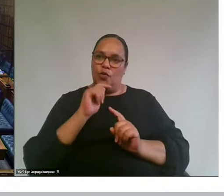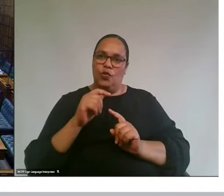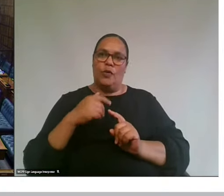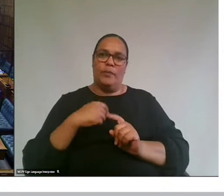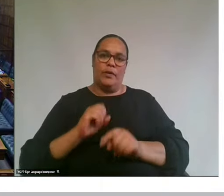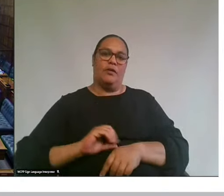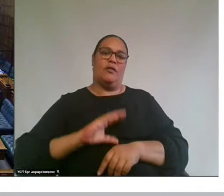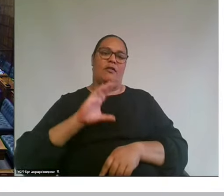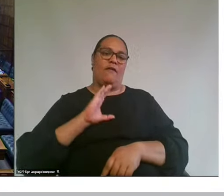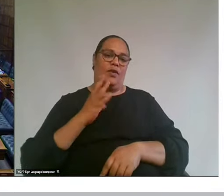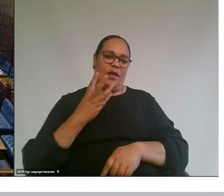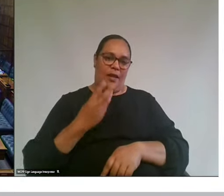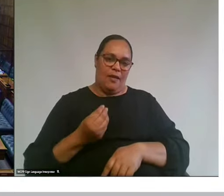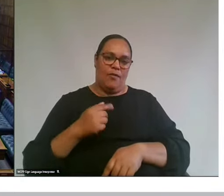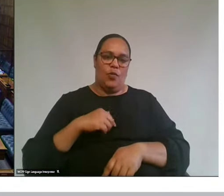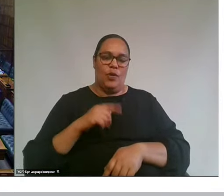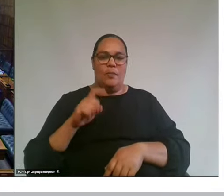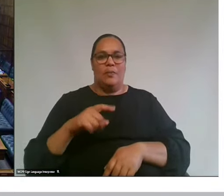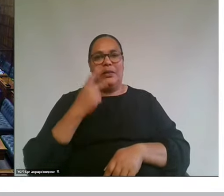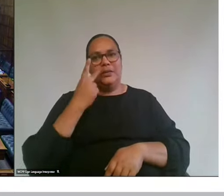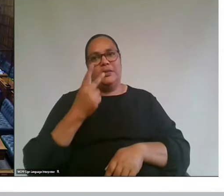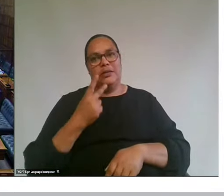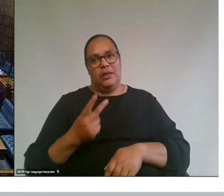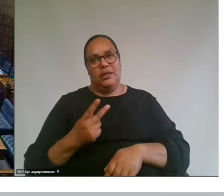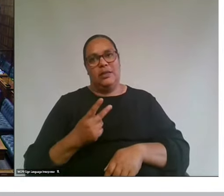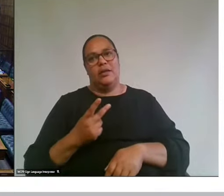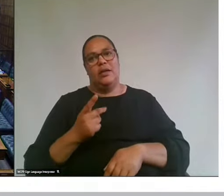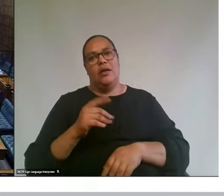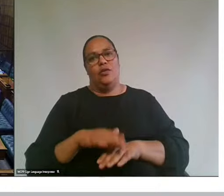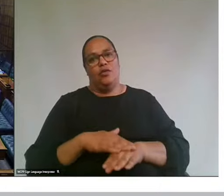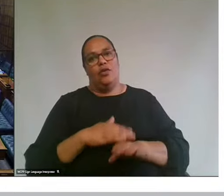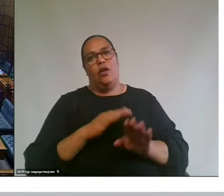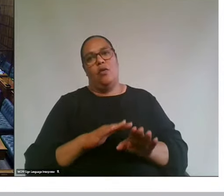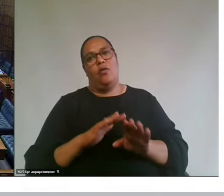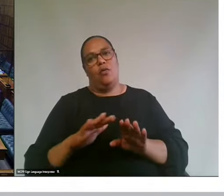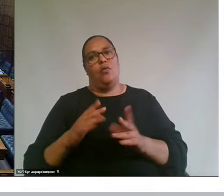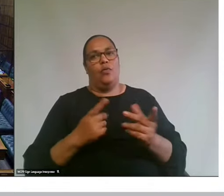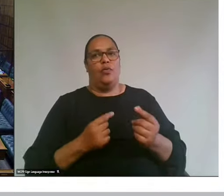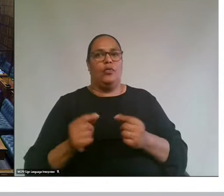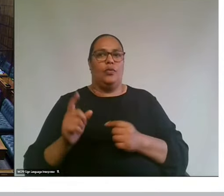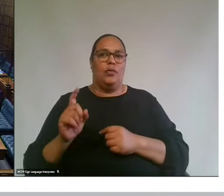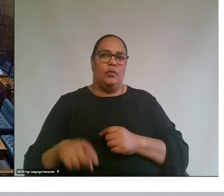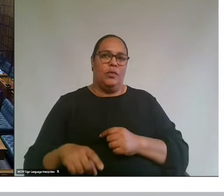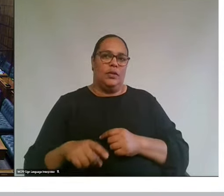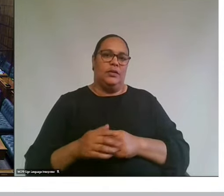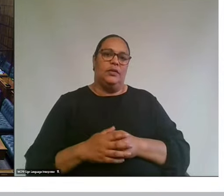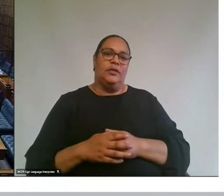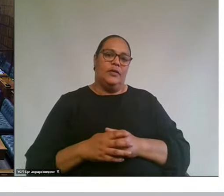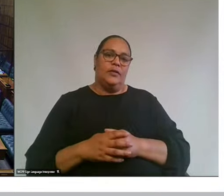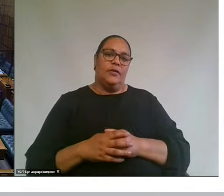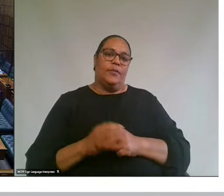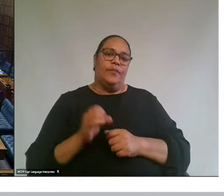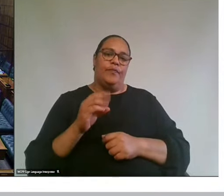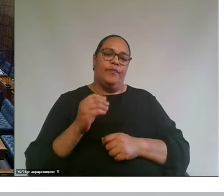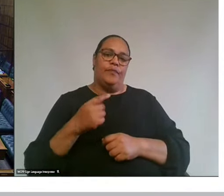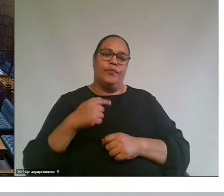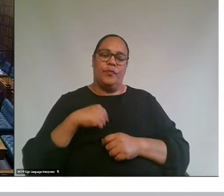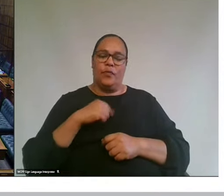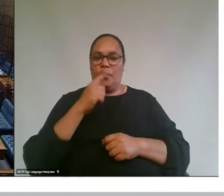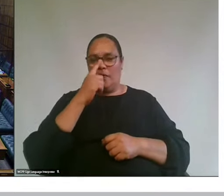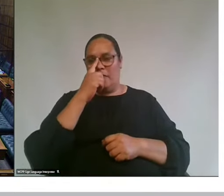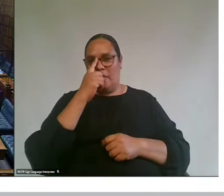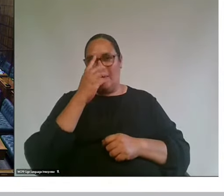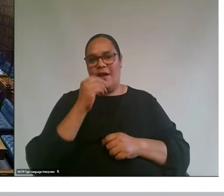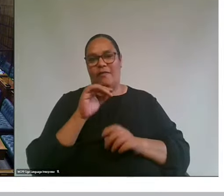confident that we should see um a slowing down of that um we have have seven